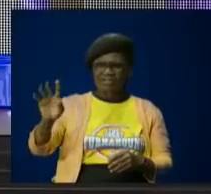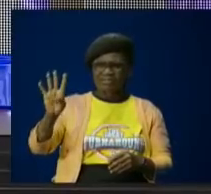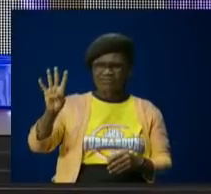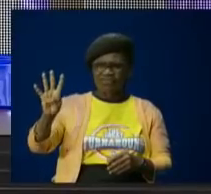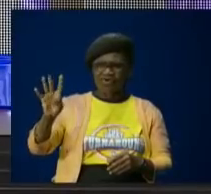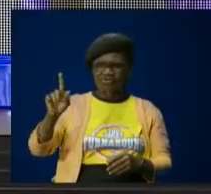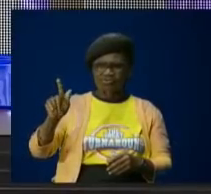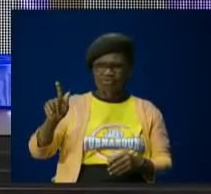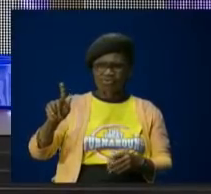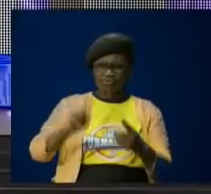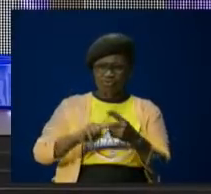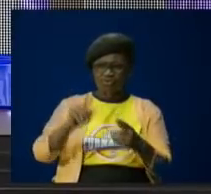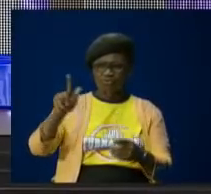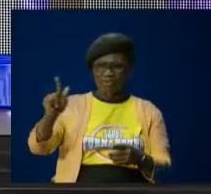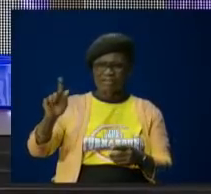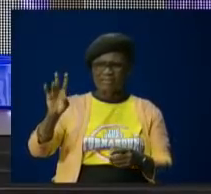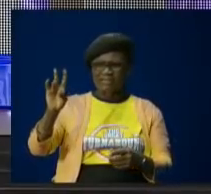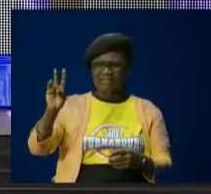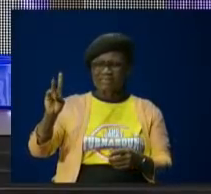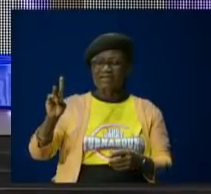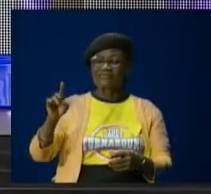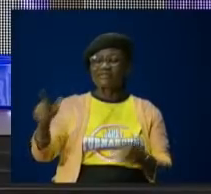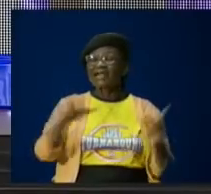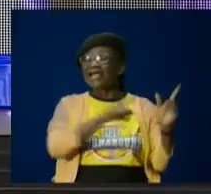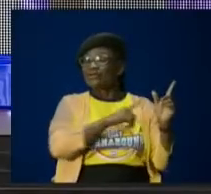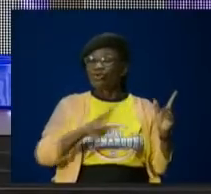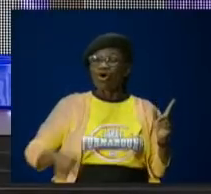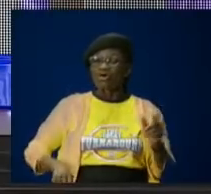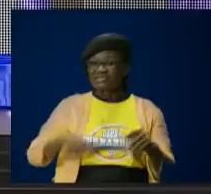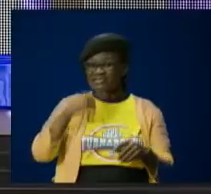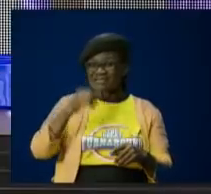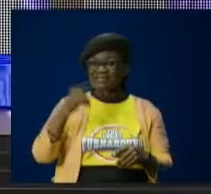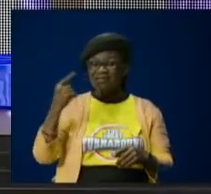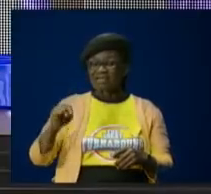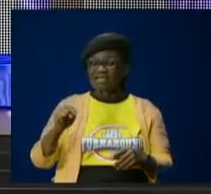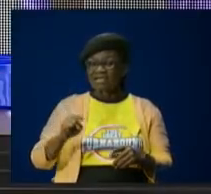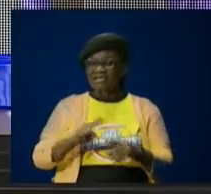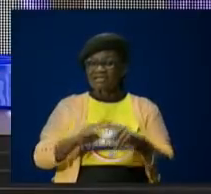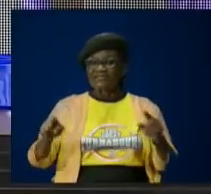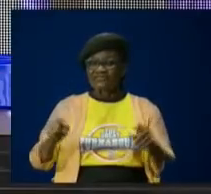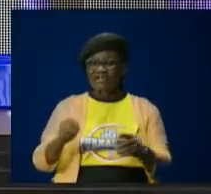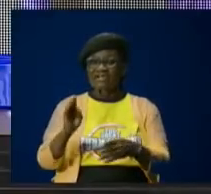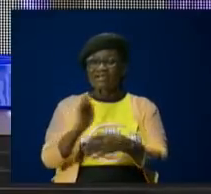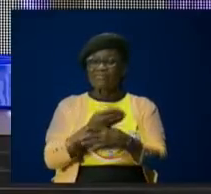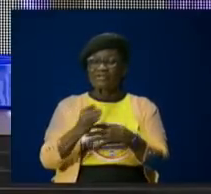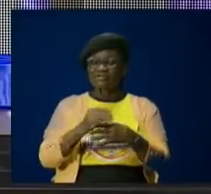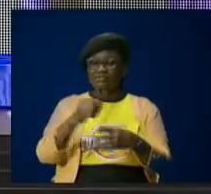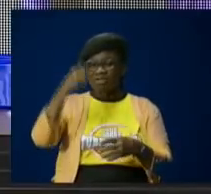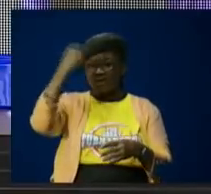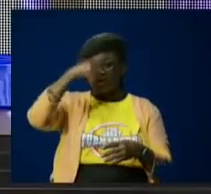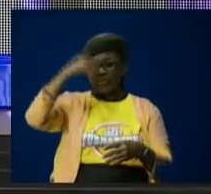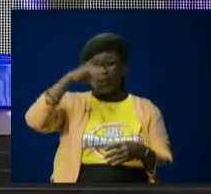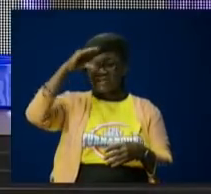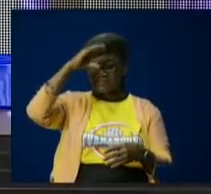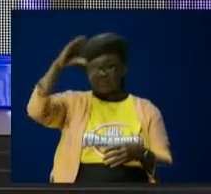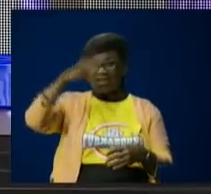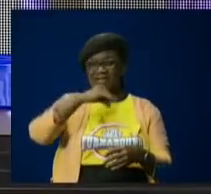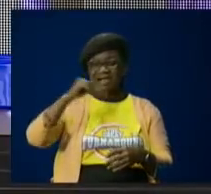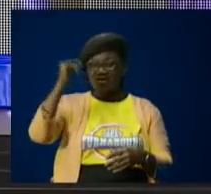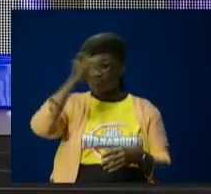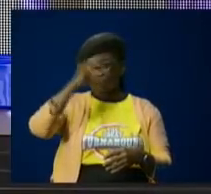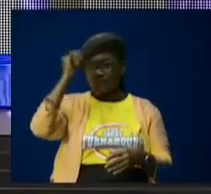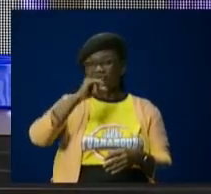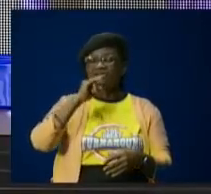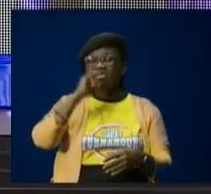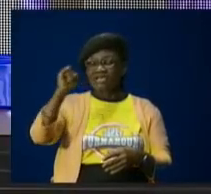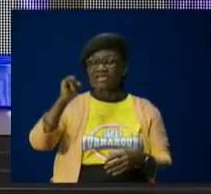said, the difference between a wise man and a fool is the foundation on which they have